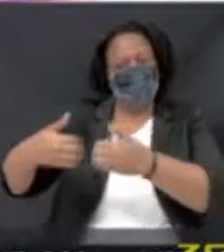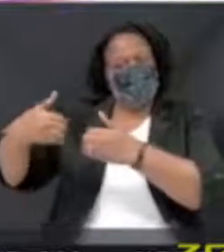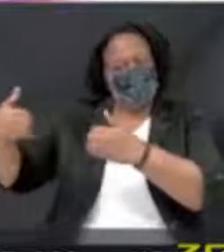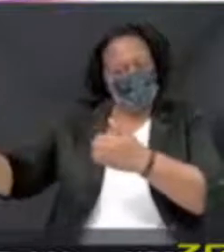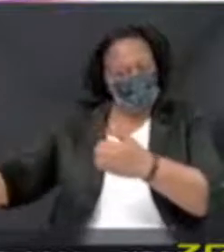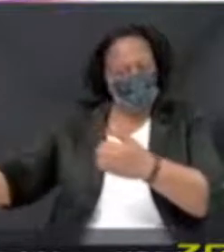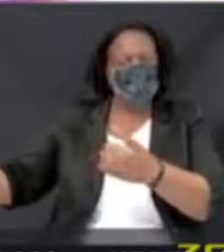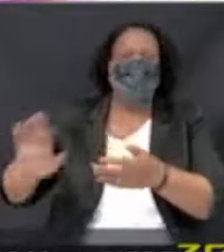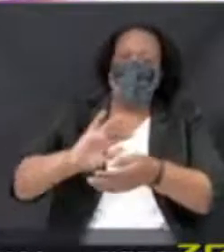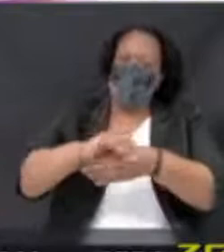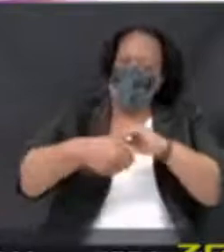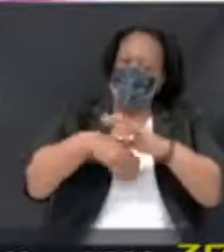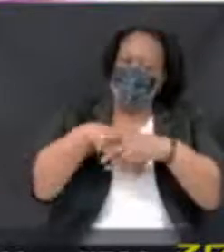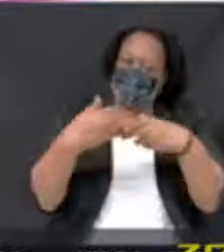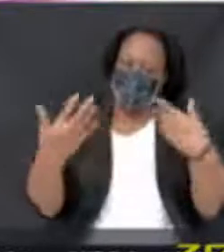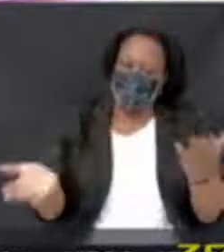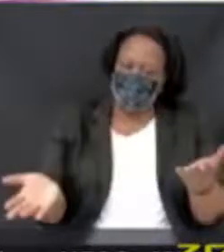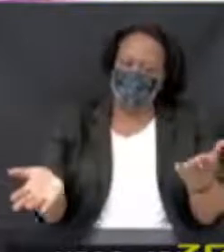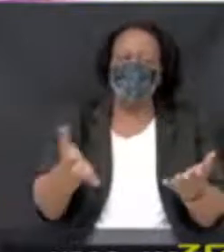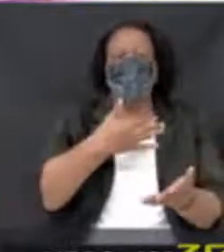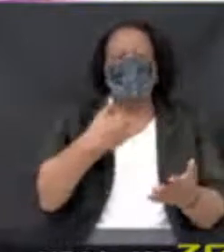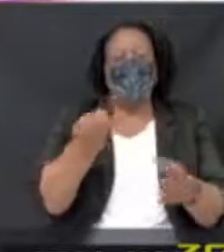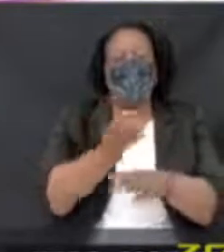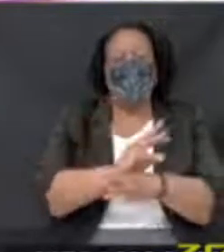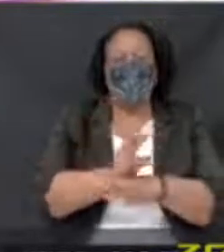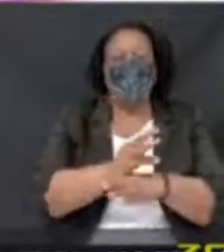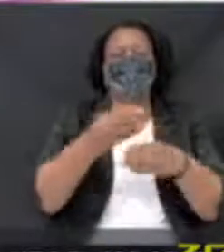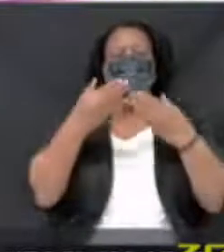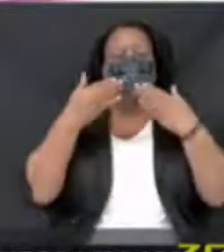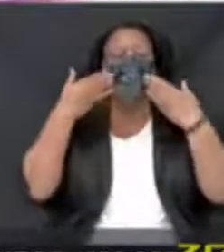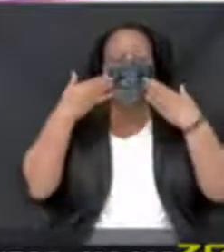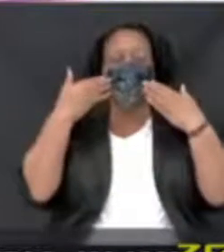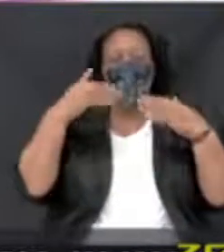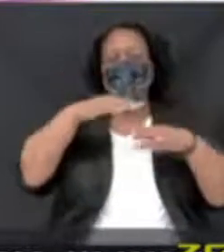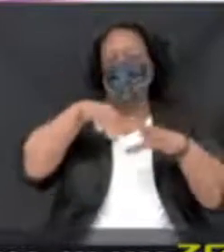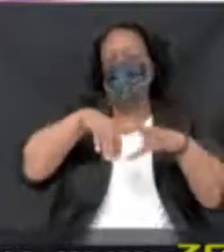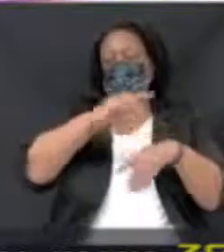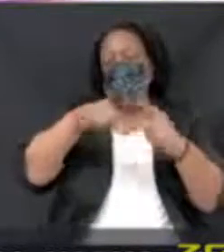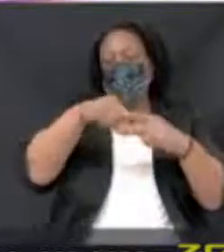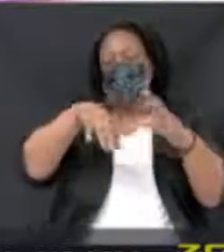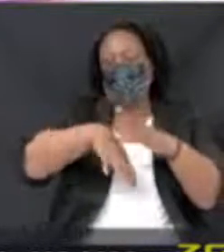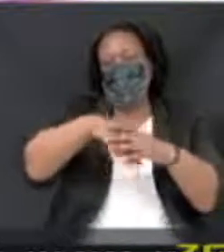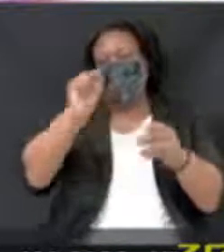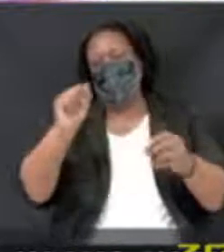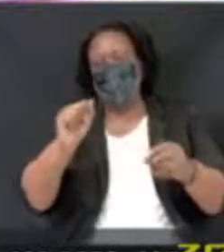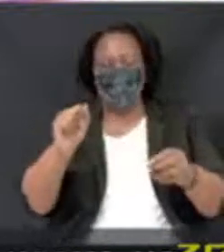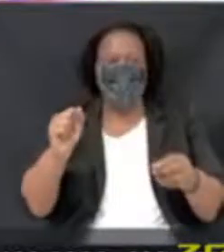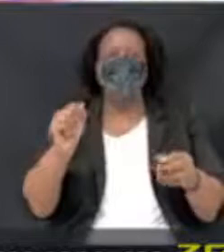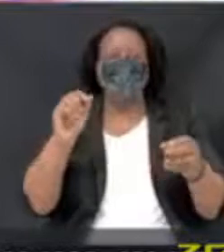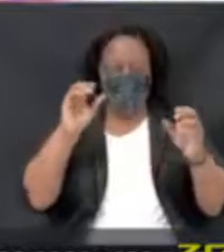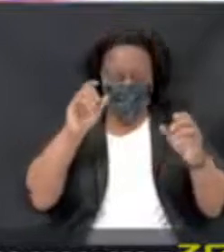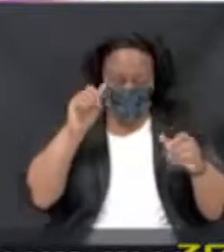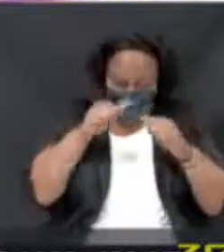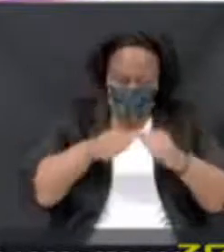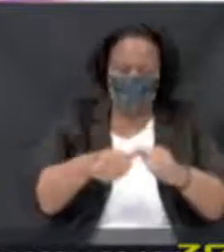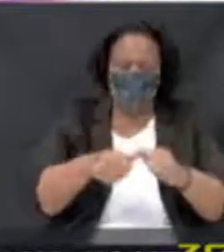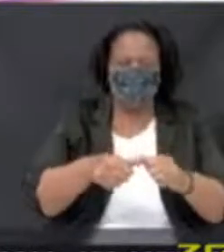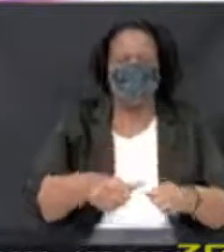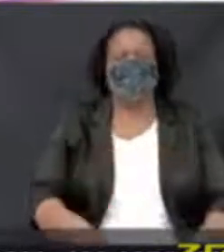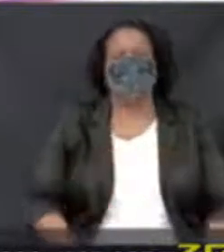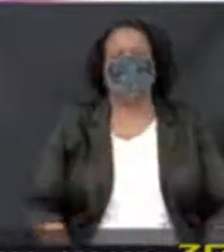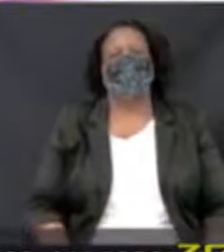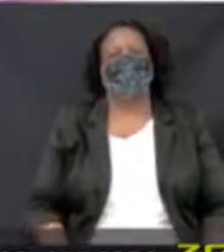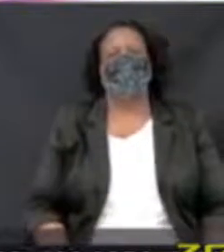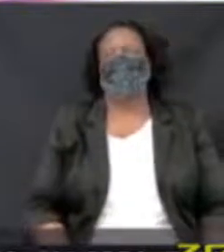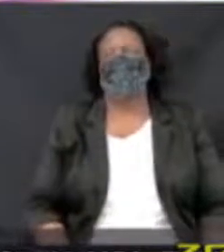the hygiene protocols, and the wearing of face masks when in public. Restrictions on social events are still in